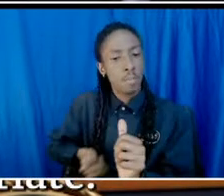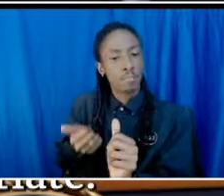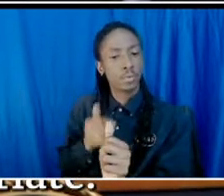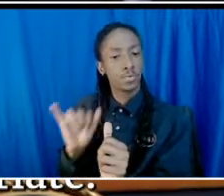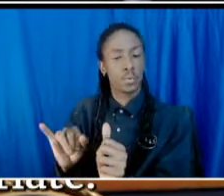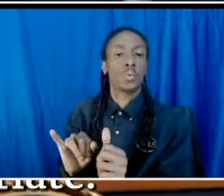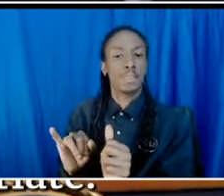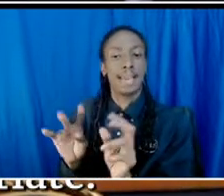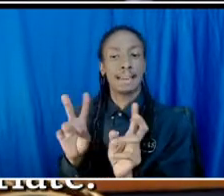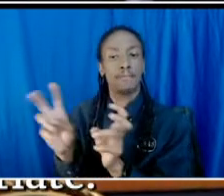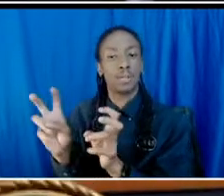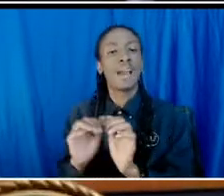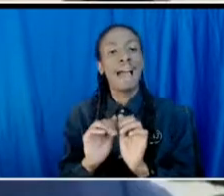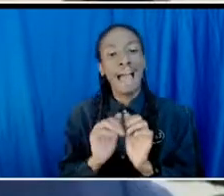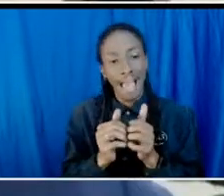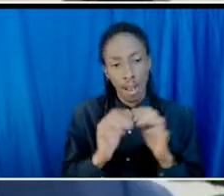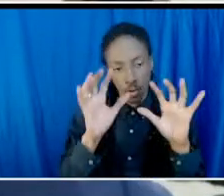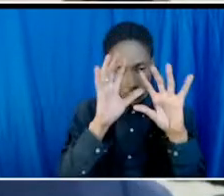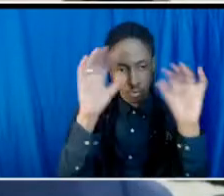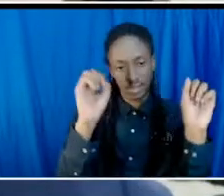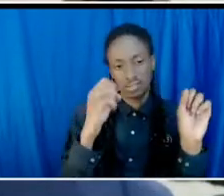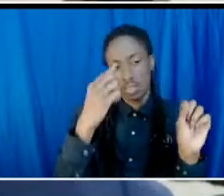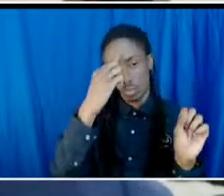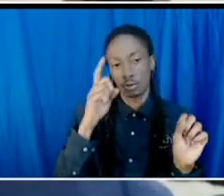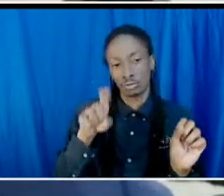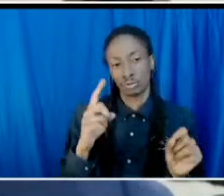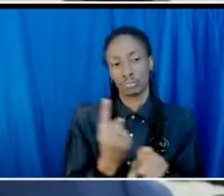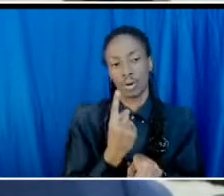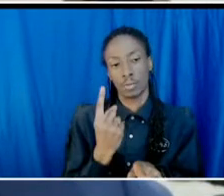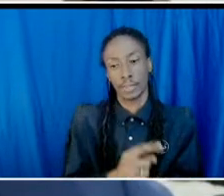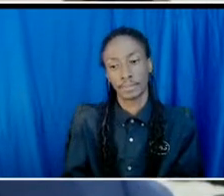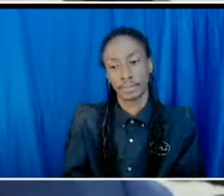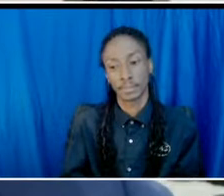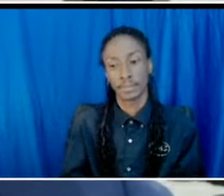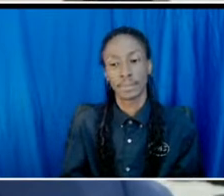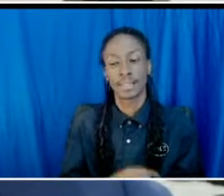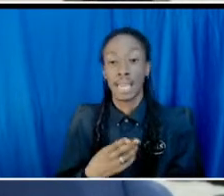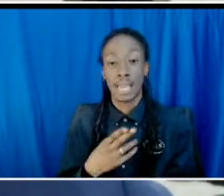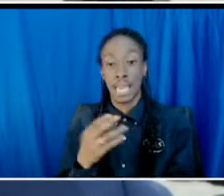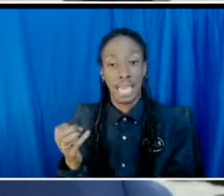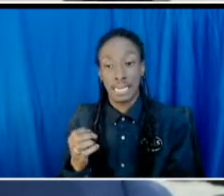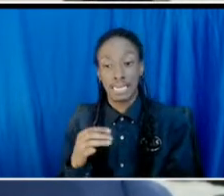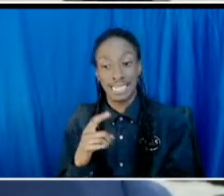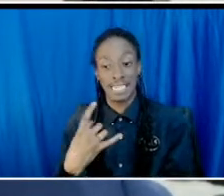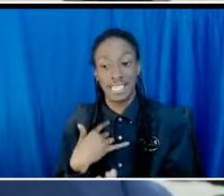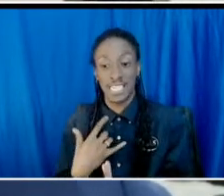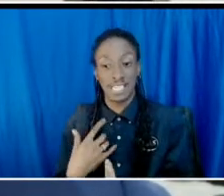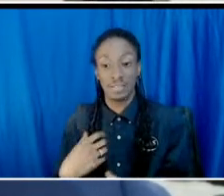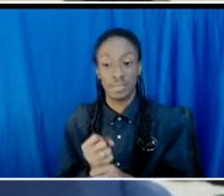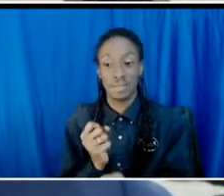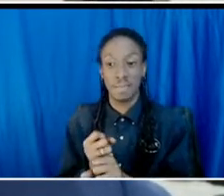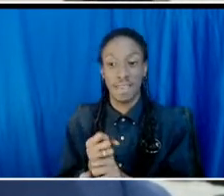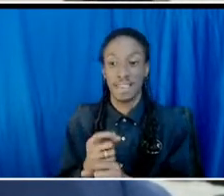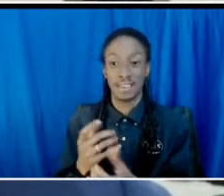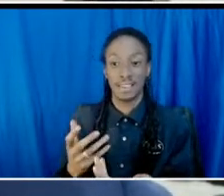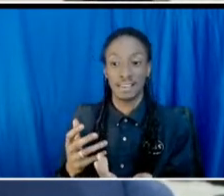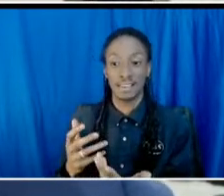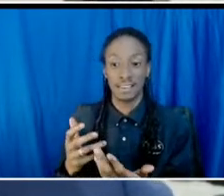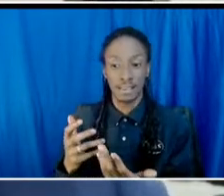that the president thought most appropriate. And he was making a pitch, and every time he'd get clobbered over the